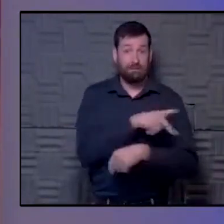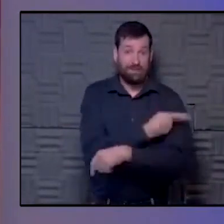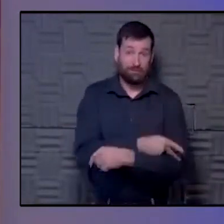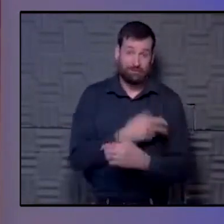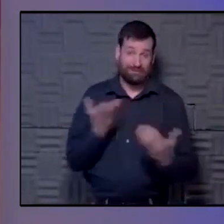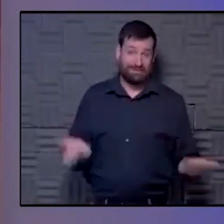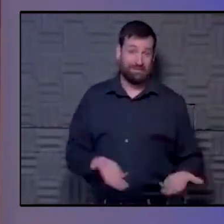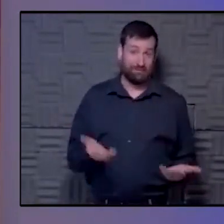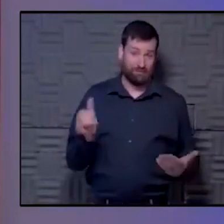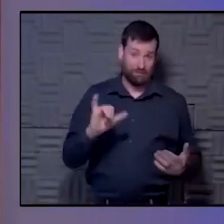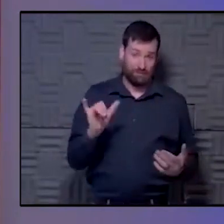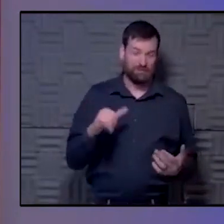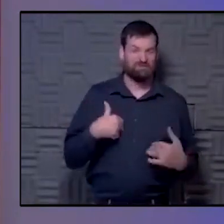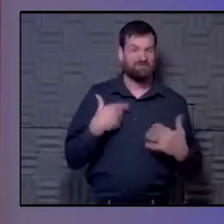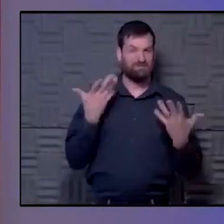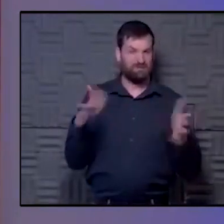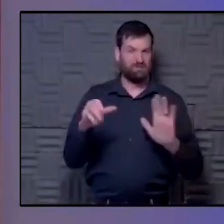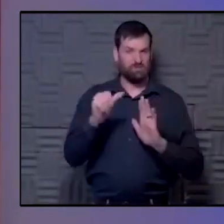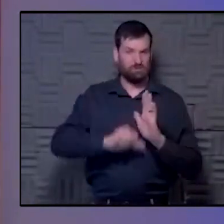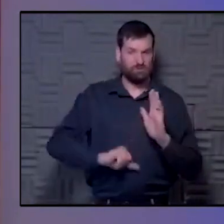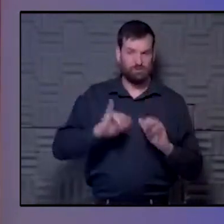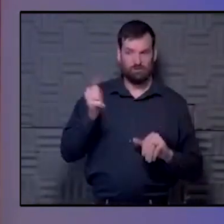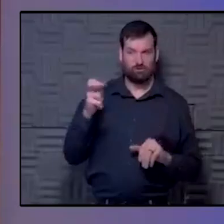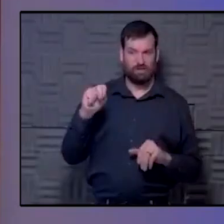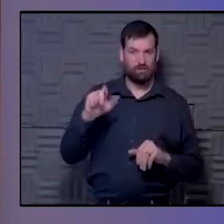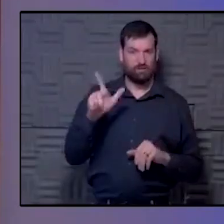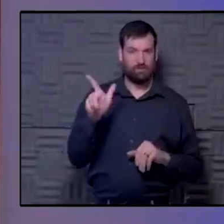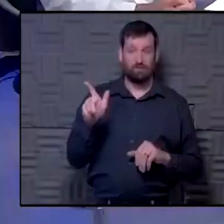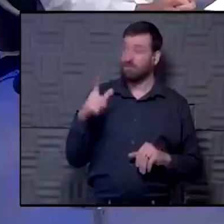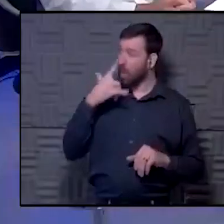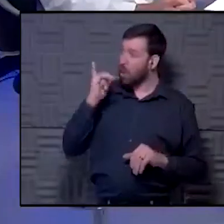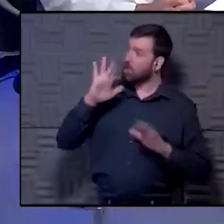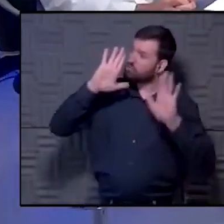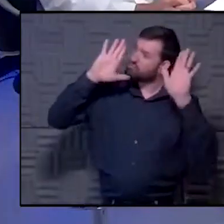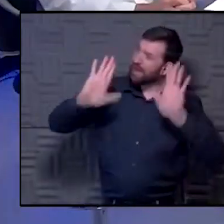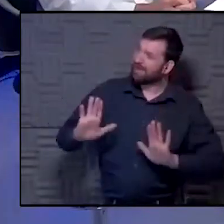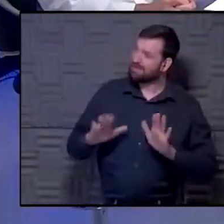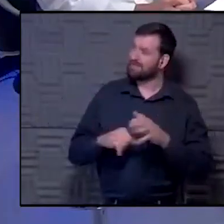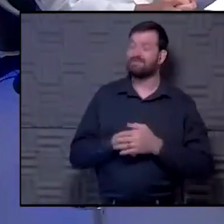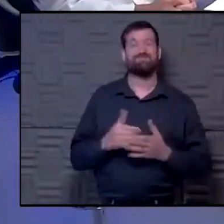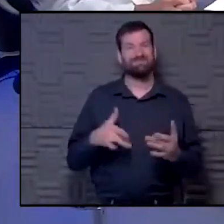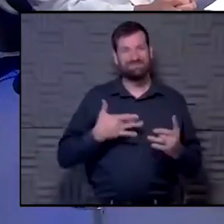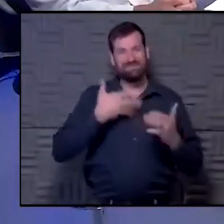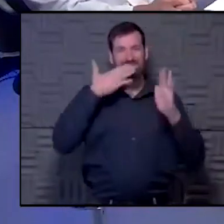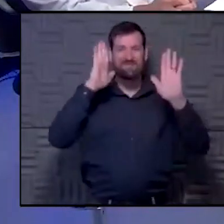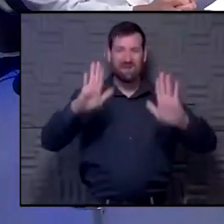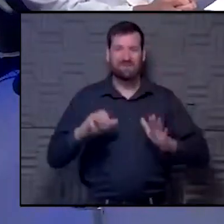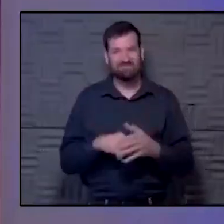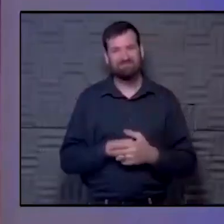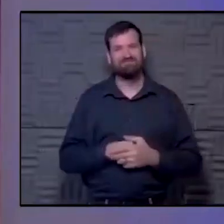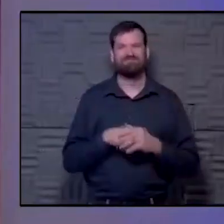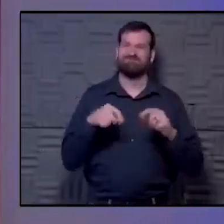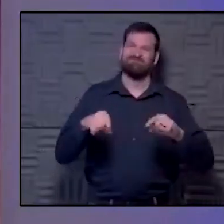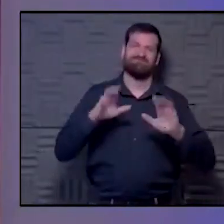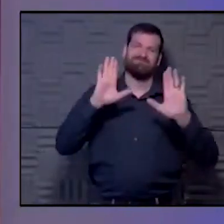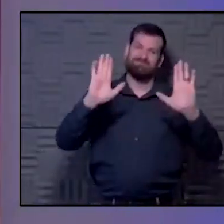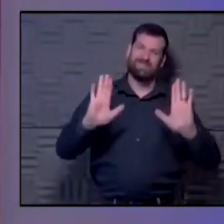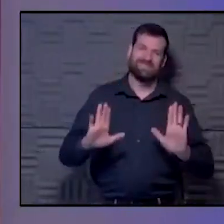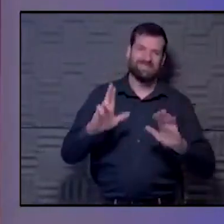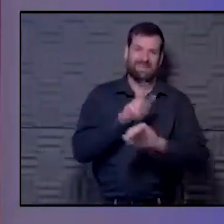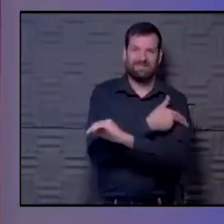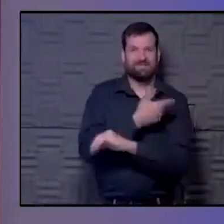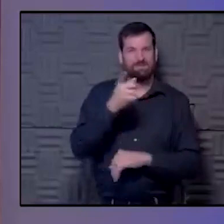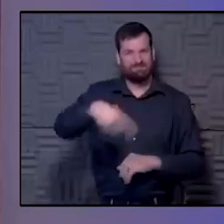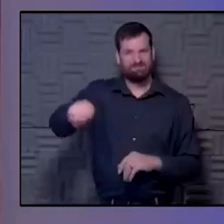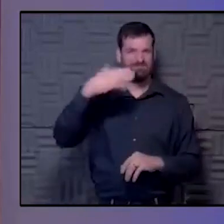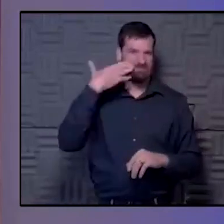this institution. I had surgery here on January 21st. Well, you look great, so I feel great. very successful. This is a great hospital. Everybody knows